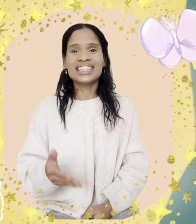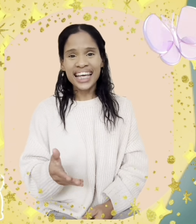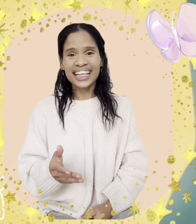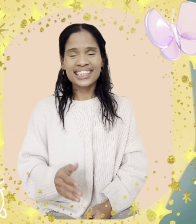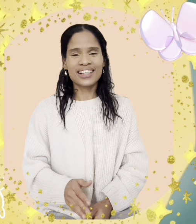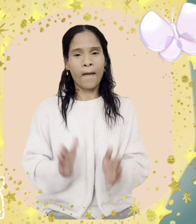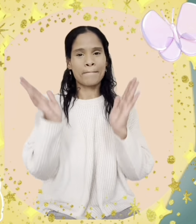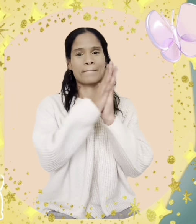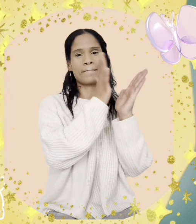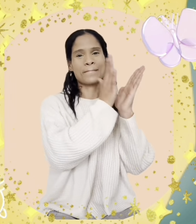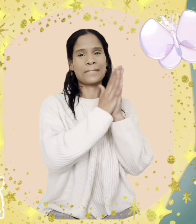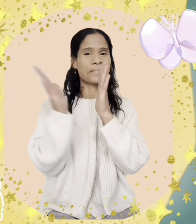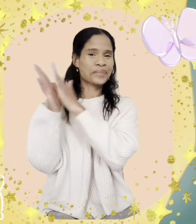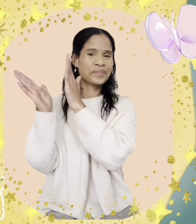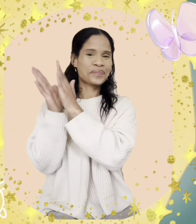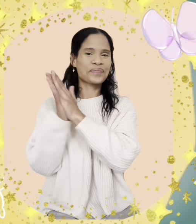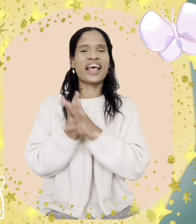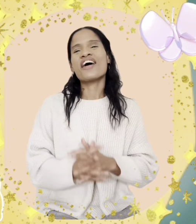1, 2, 3, 4, 5, 6.